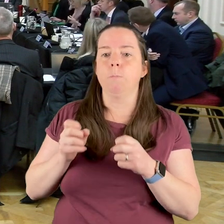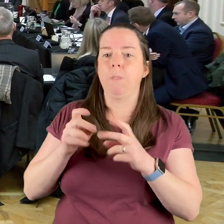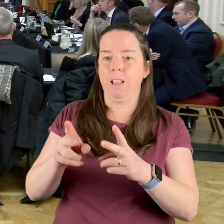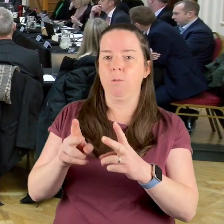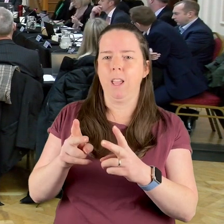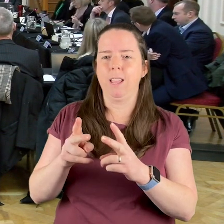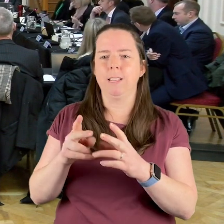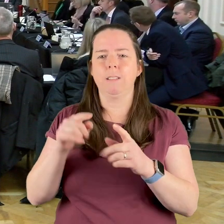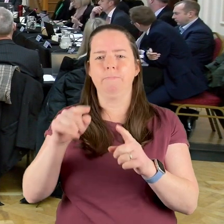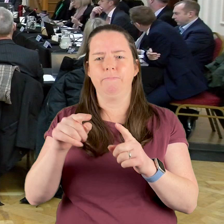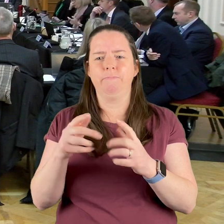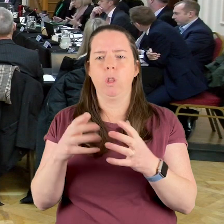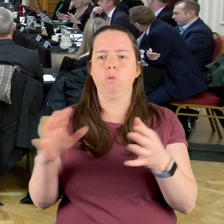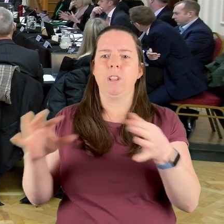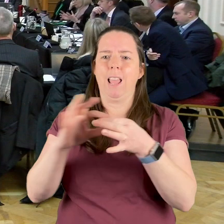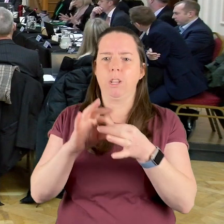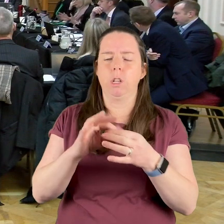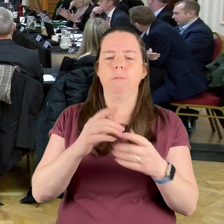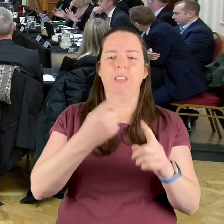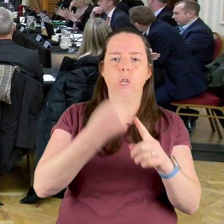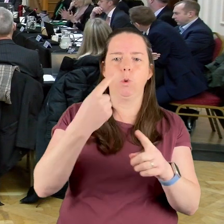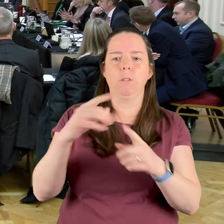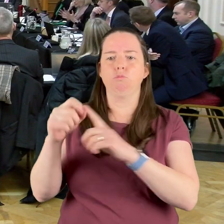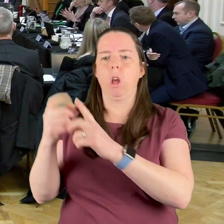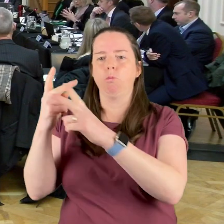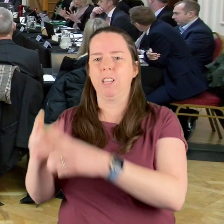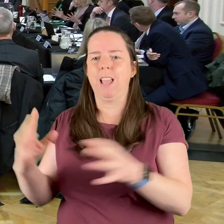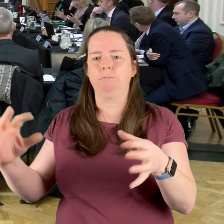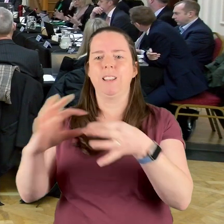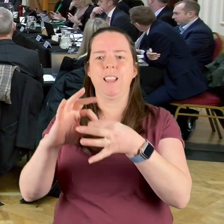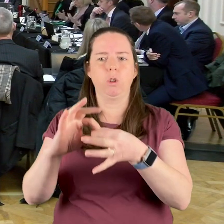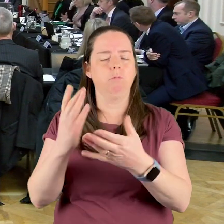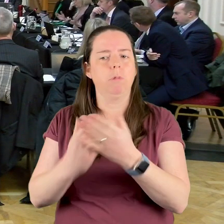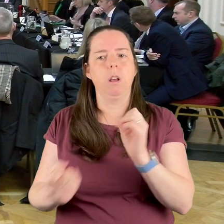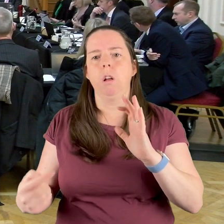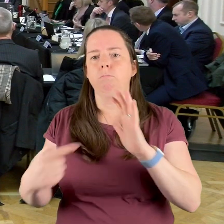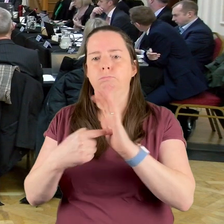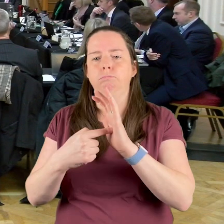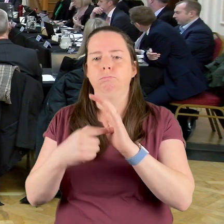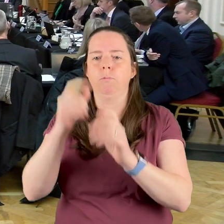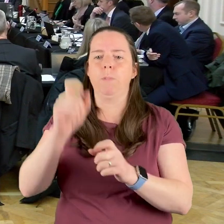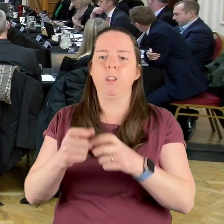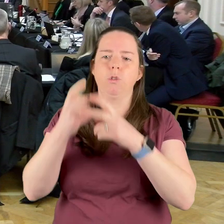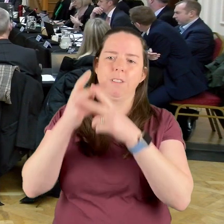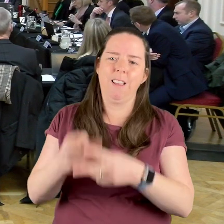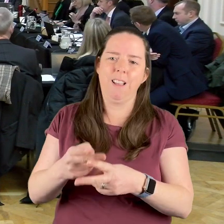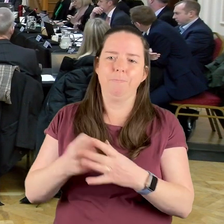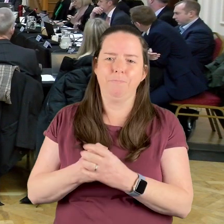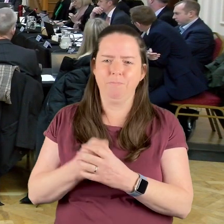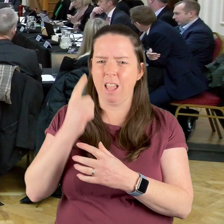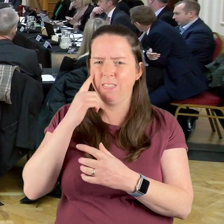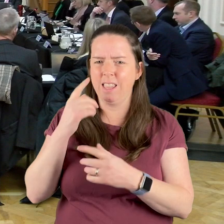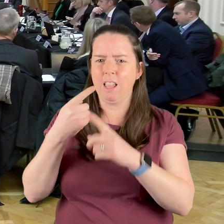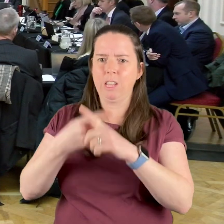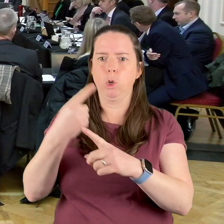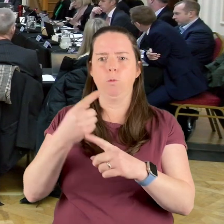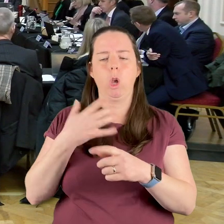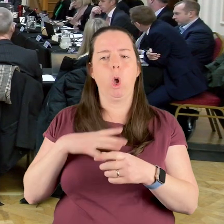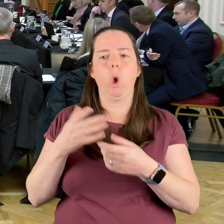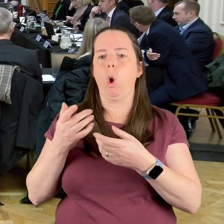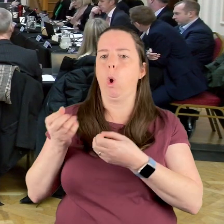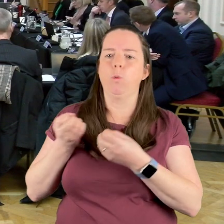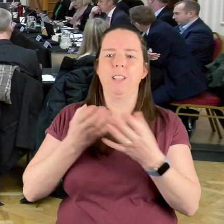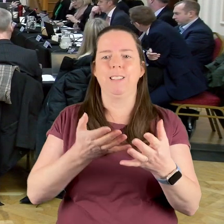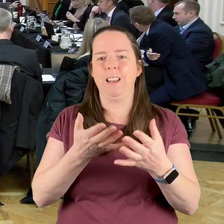really important with that, obviously. So those pathways, those interfaces and those connections between the acute and primary care are really important for patient care.